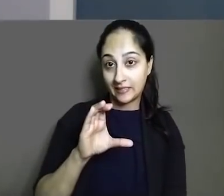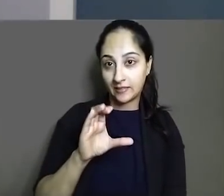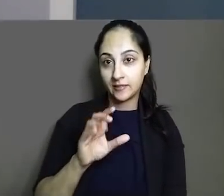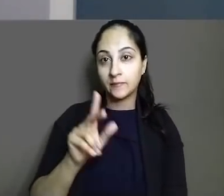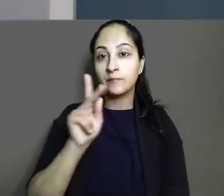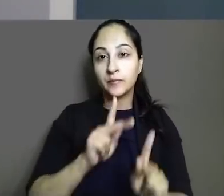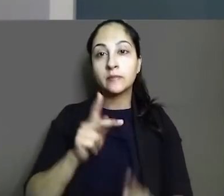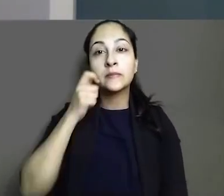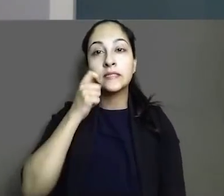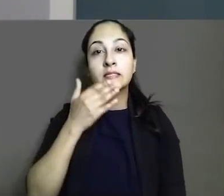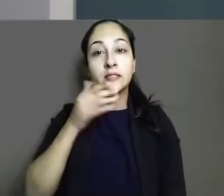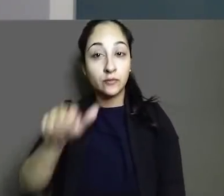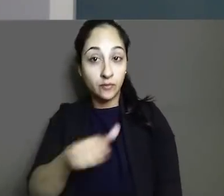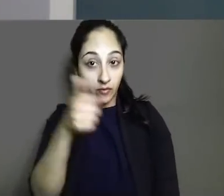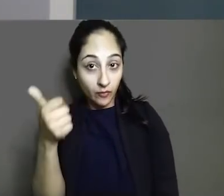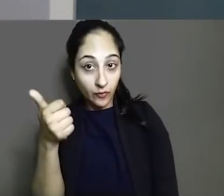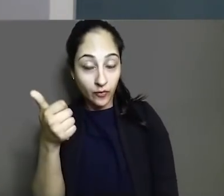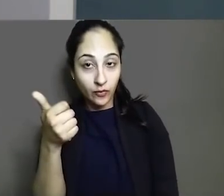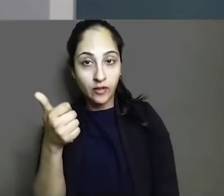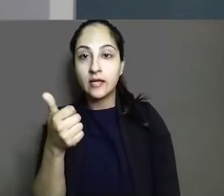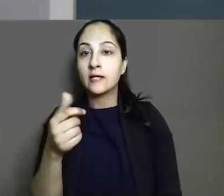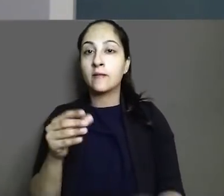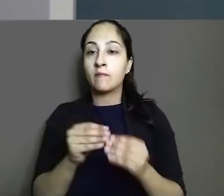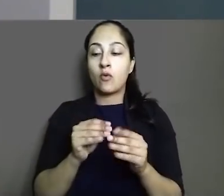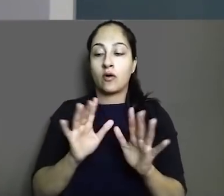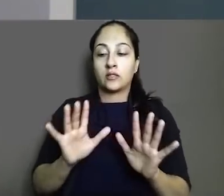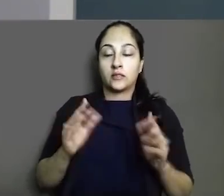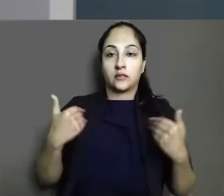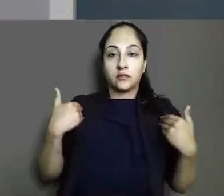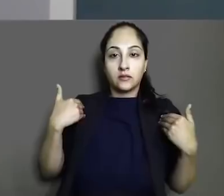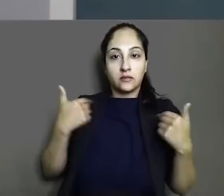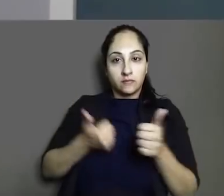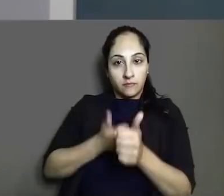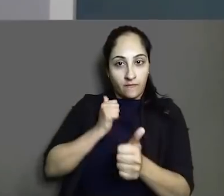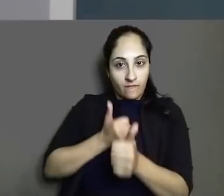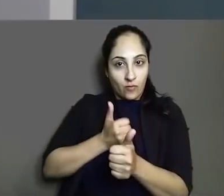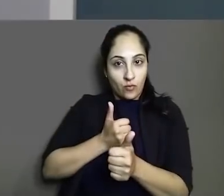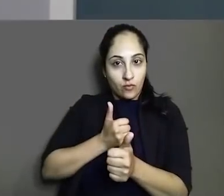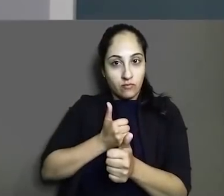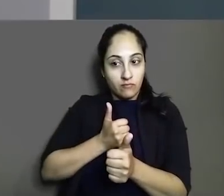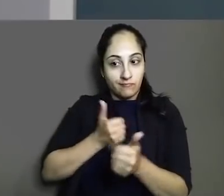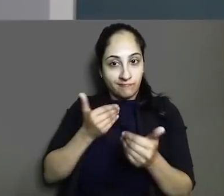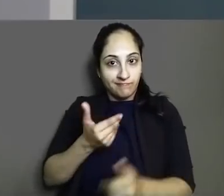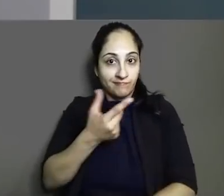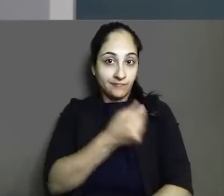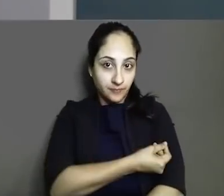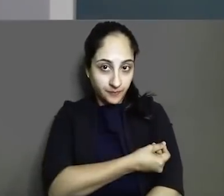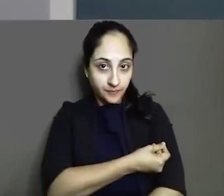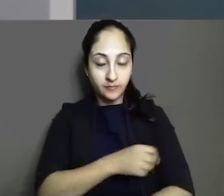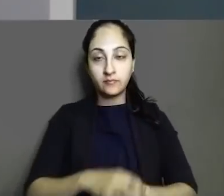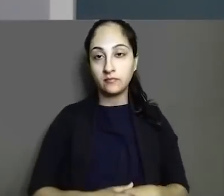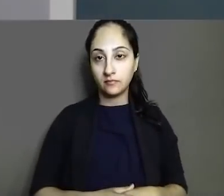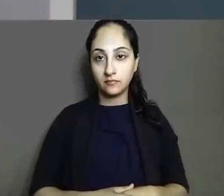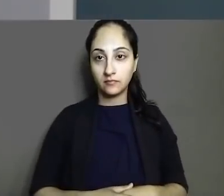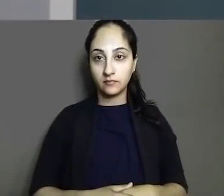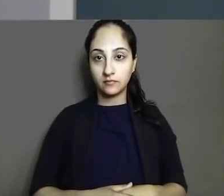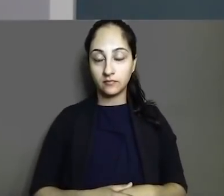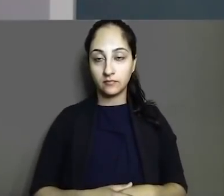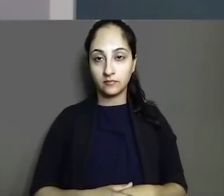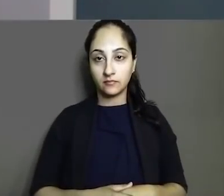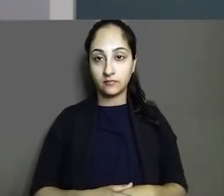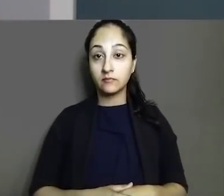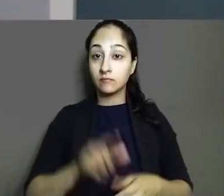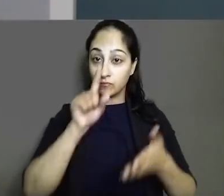willing to get a COVID vaccine. And there was a survey done in January this year that showed that 1 in